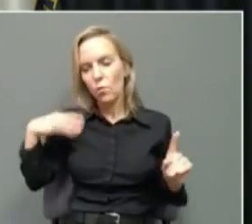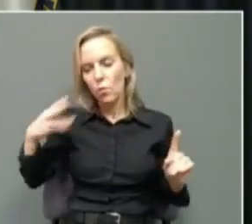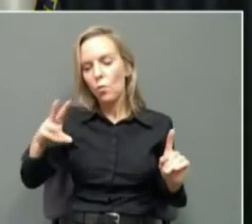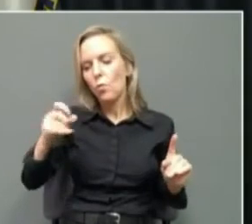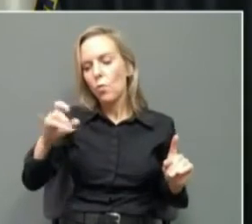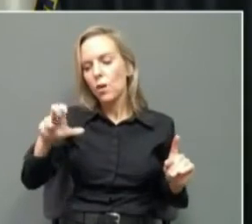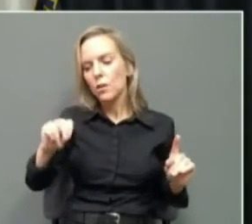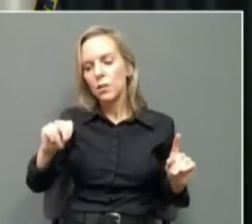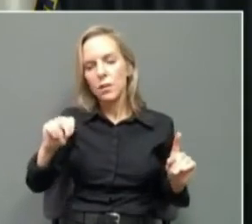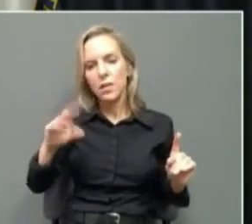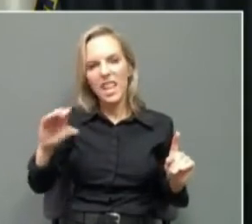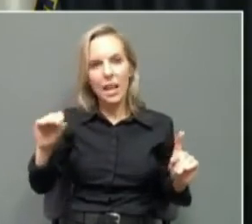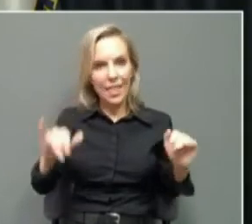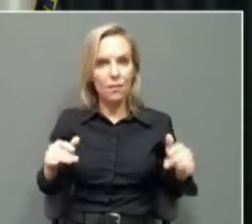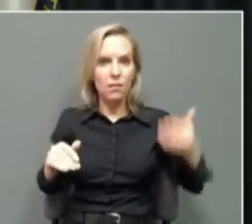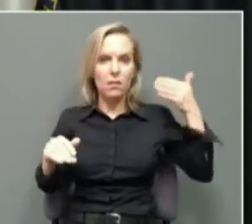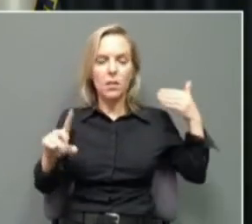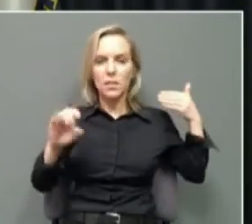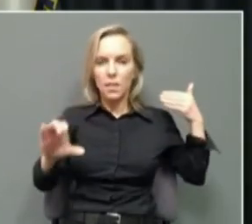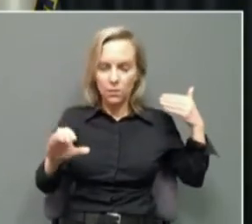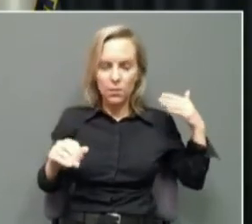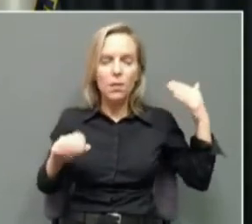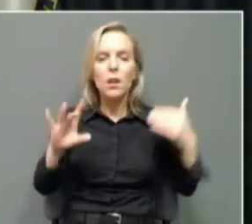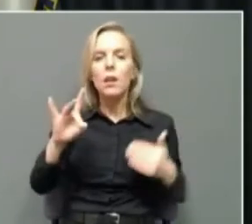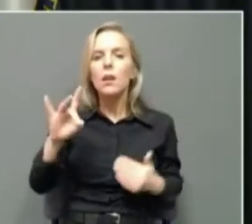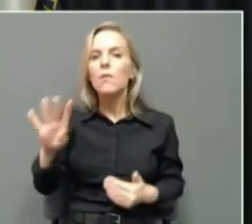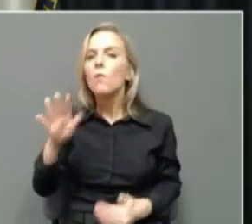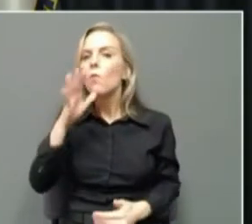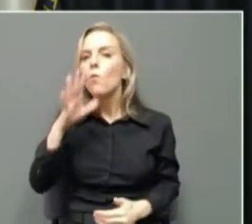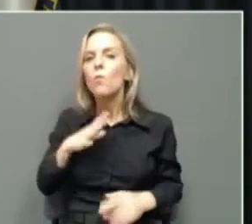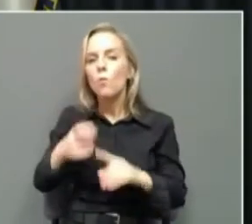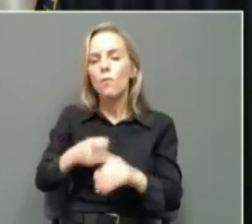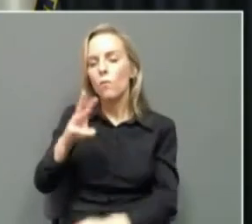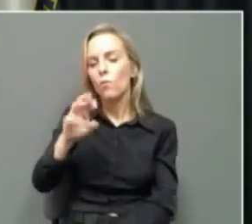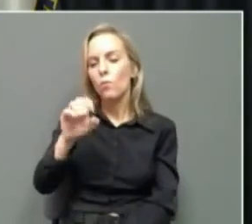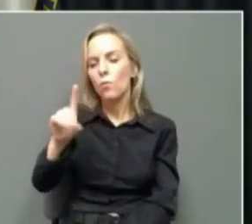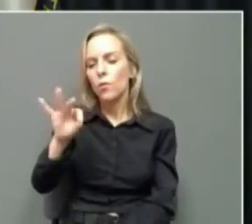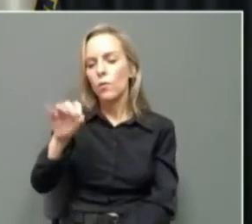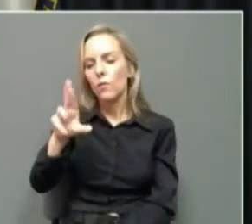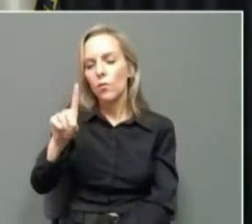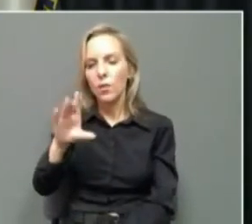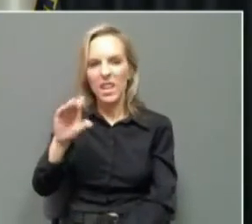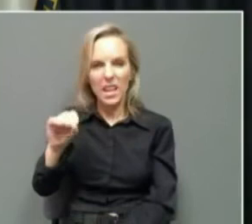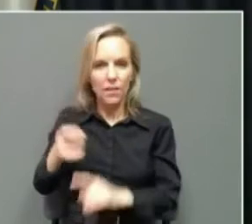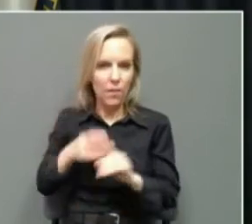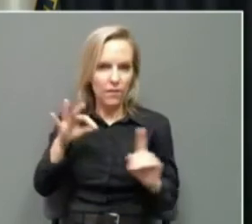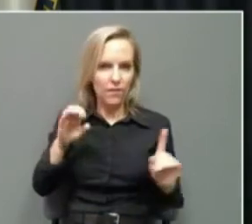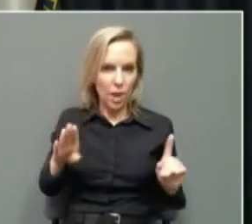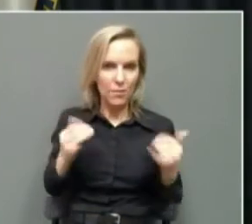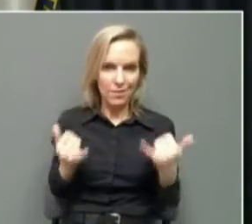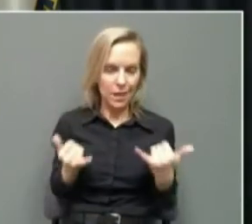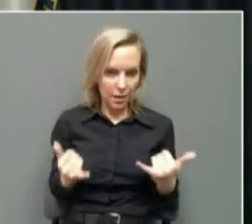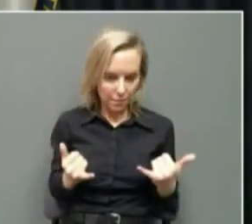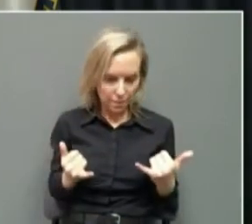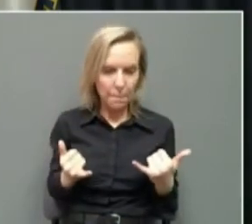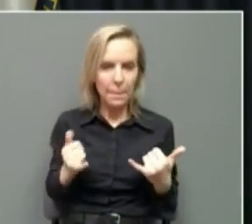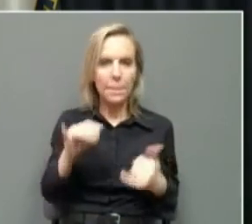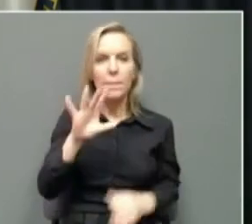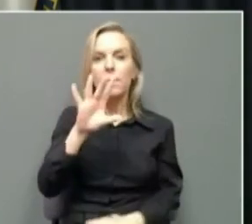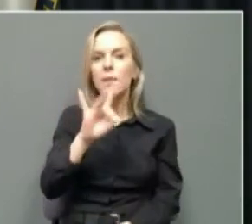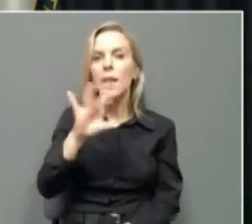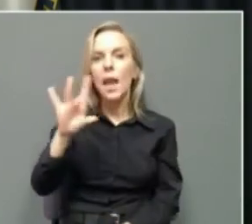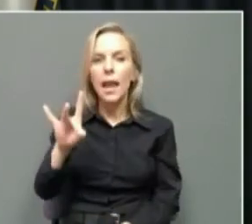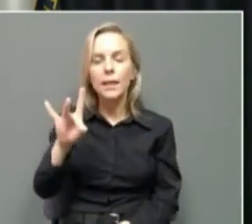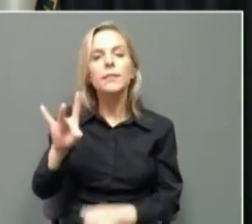December, and an 84-year-old woman from Woodford County in February. Today, we also have 88 deaths that we